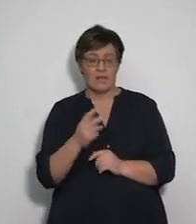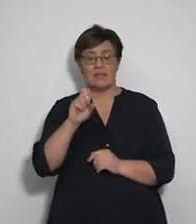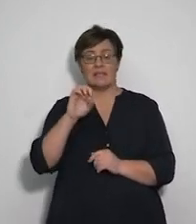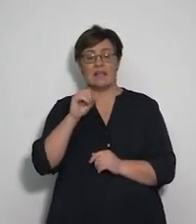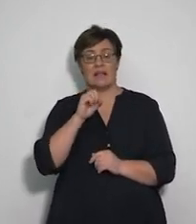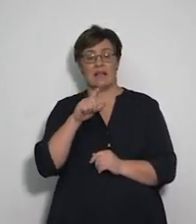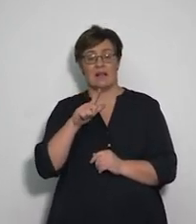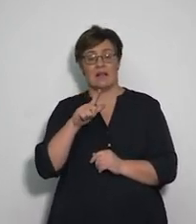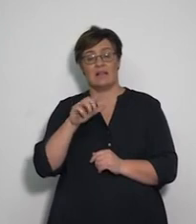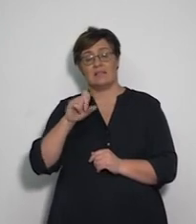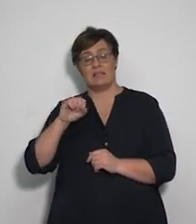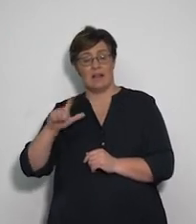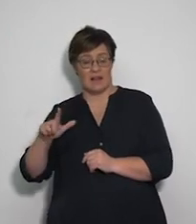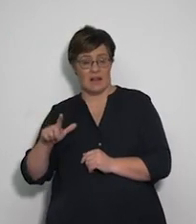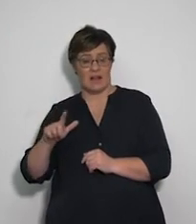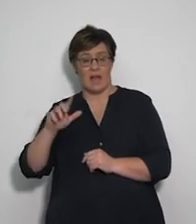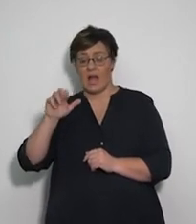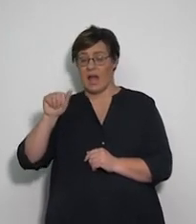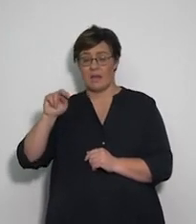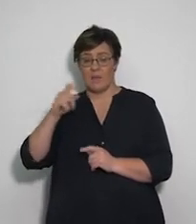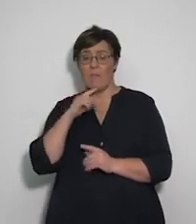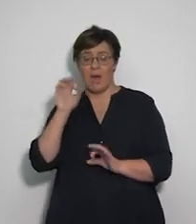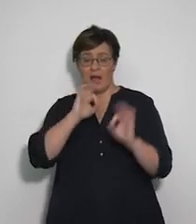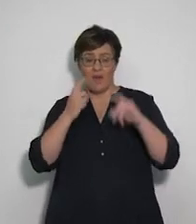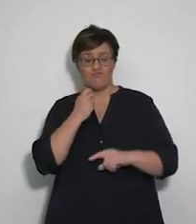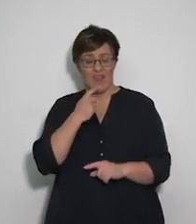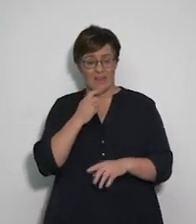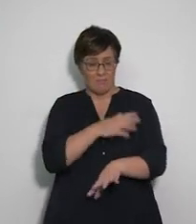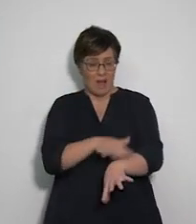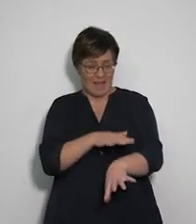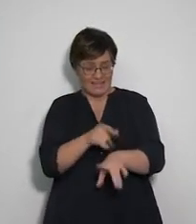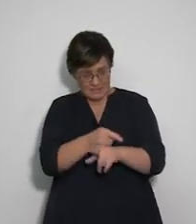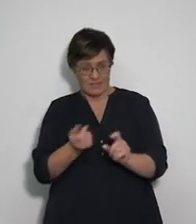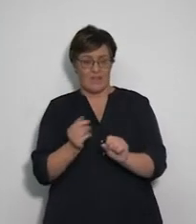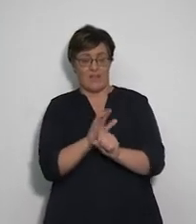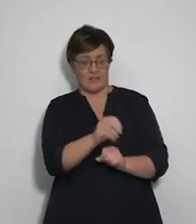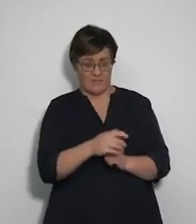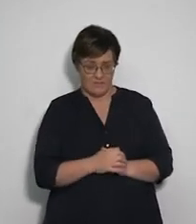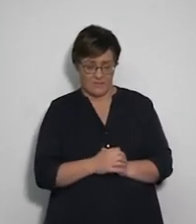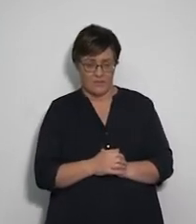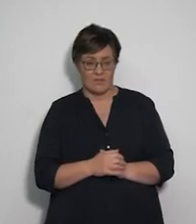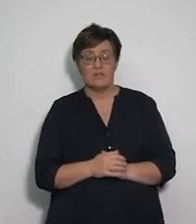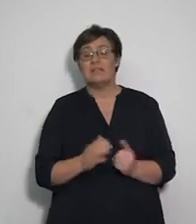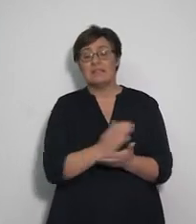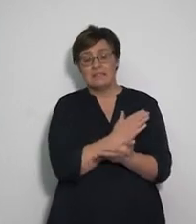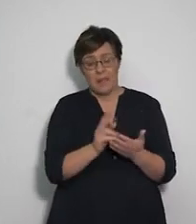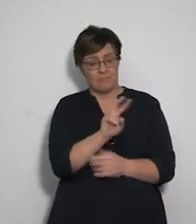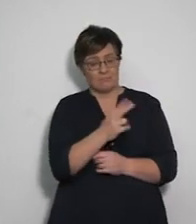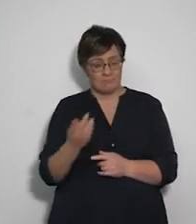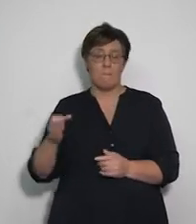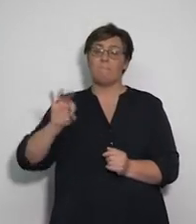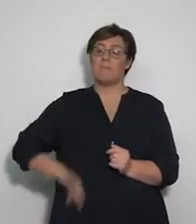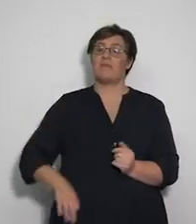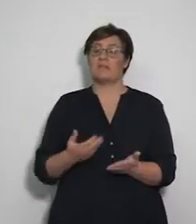sickle cell anemia, which affects the shape of the red blood cell, is a harmful mutation. We also know that sometimes certain mutations can